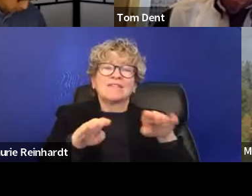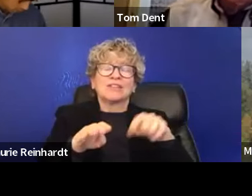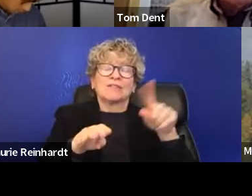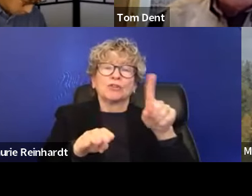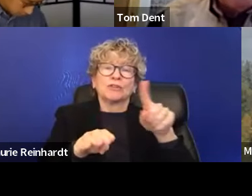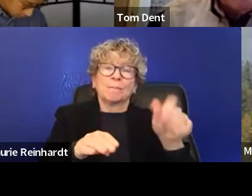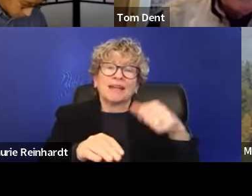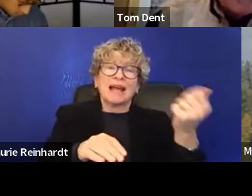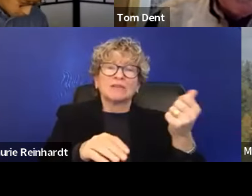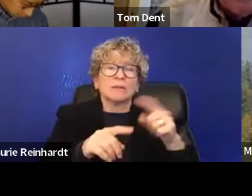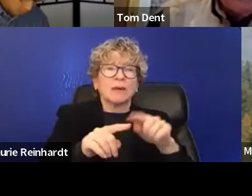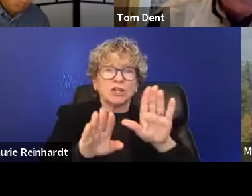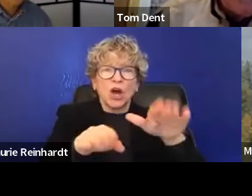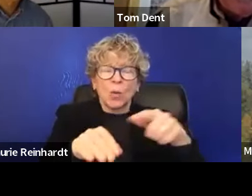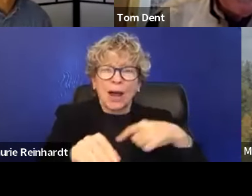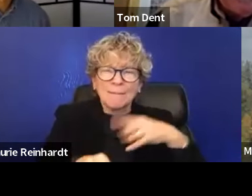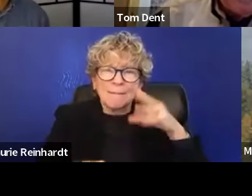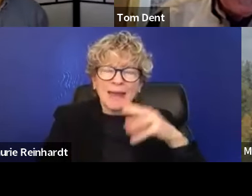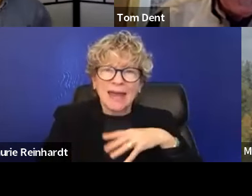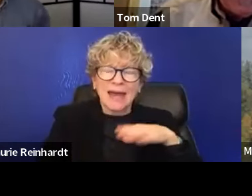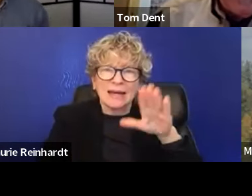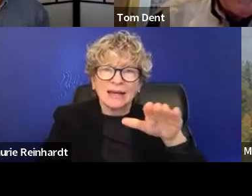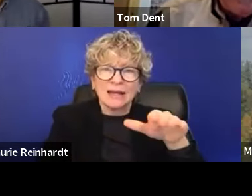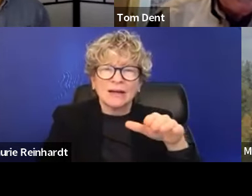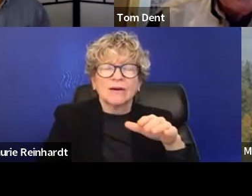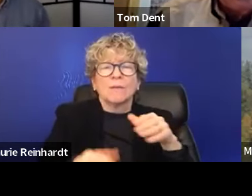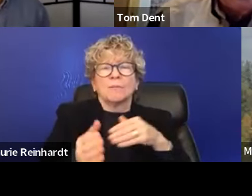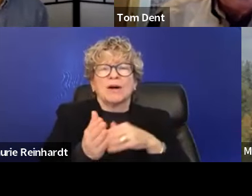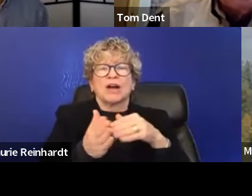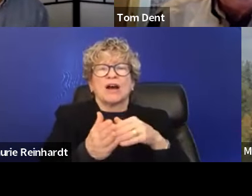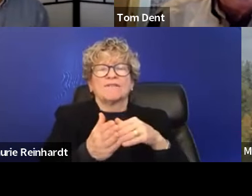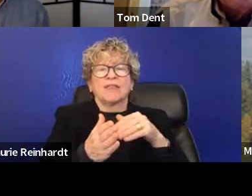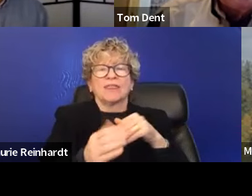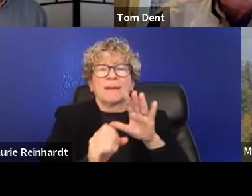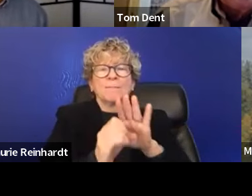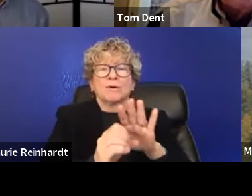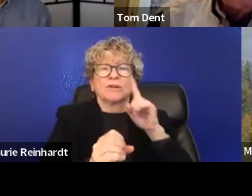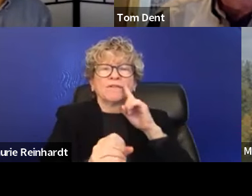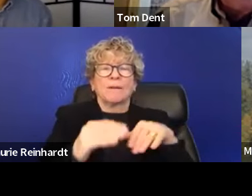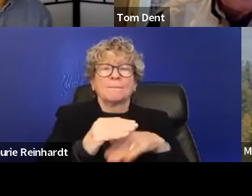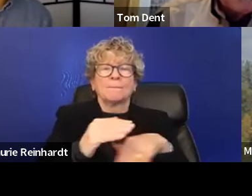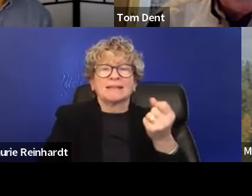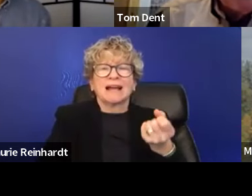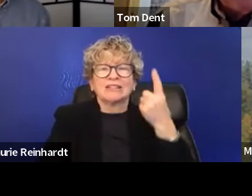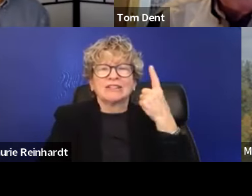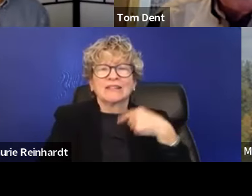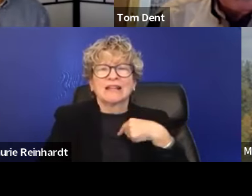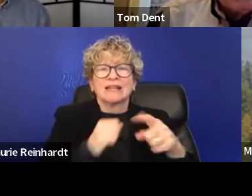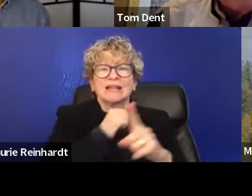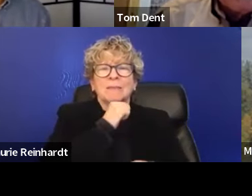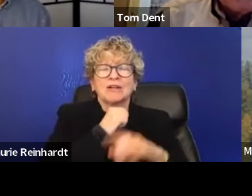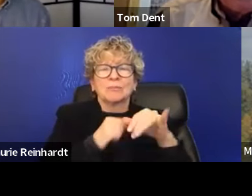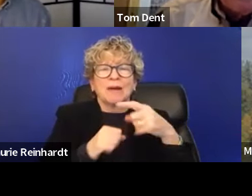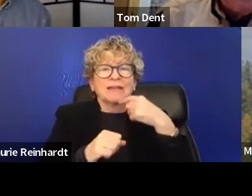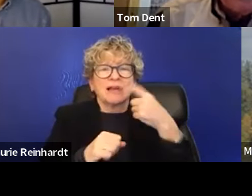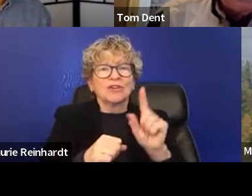to understand that, no, you're a man. But a lot of times that push for just basic understanding is punished by telling you that